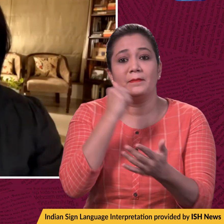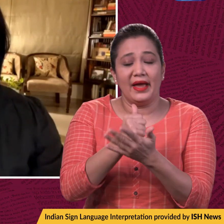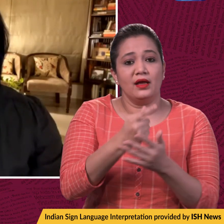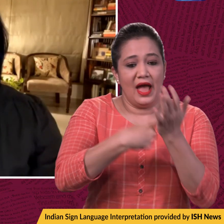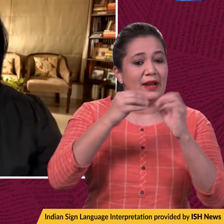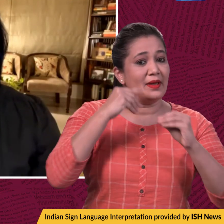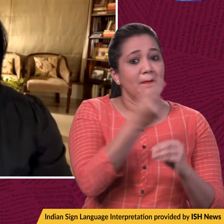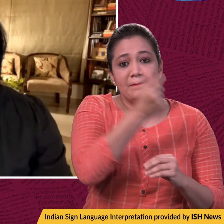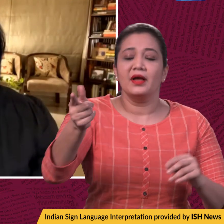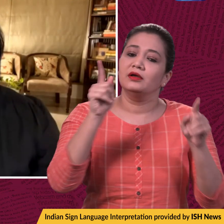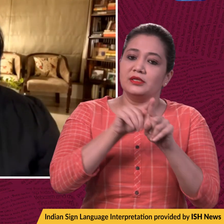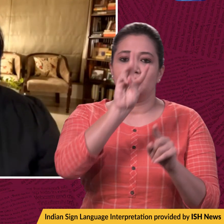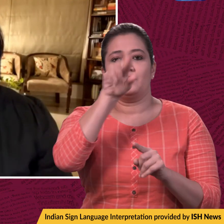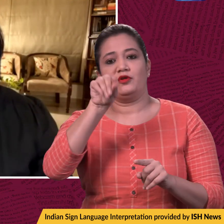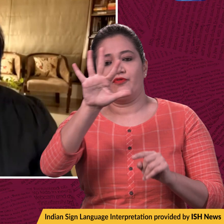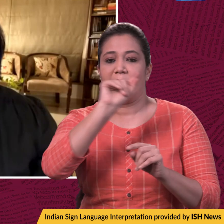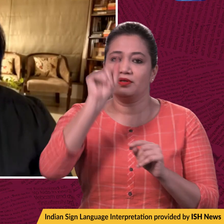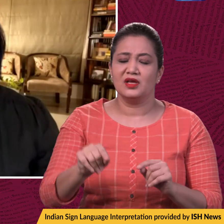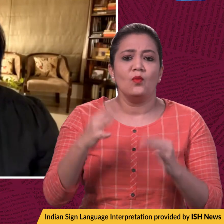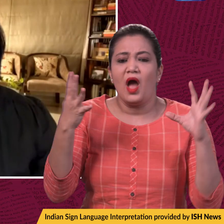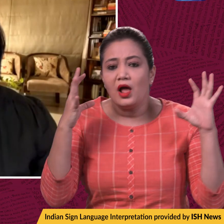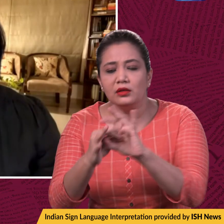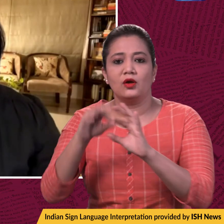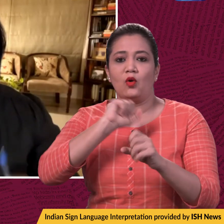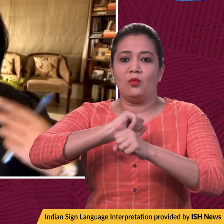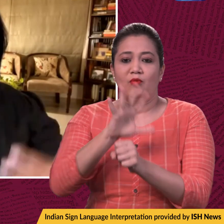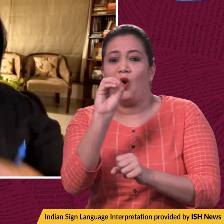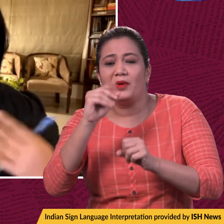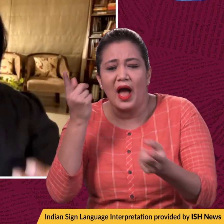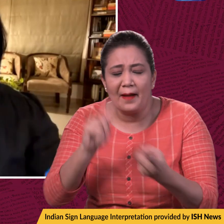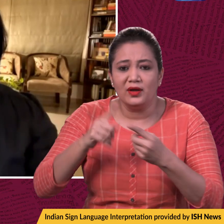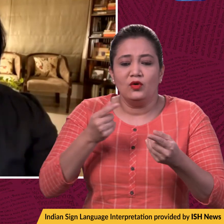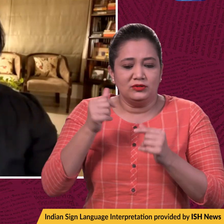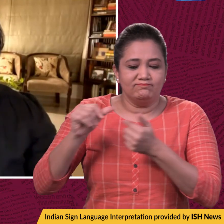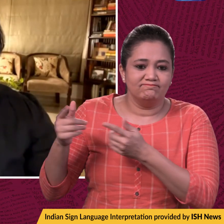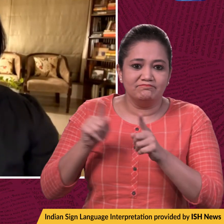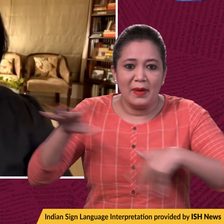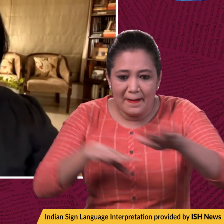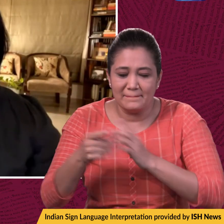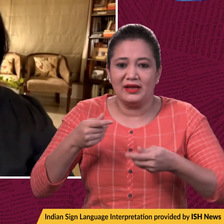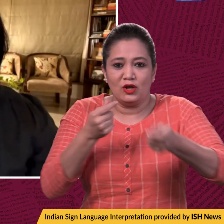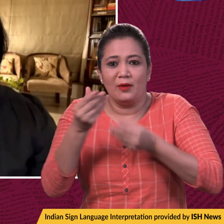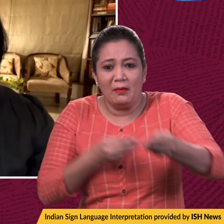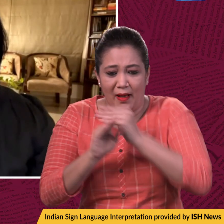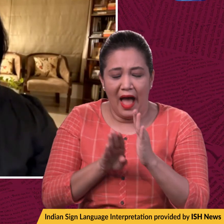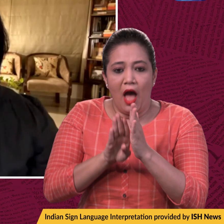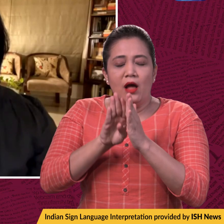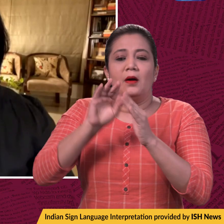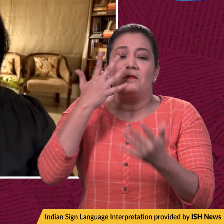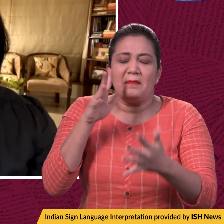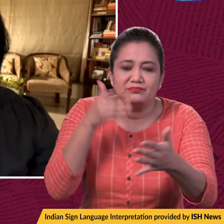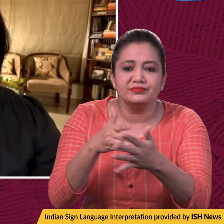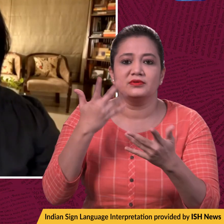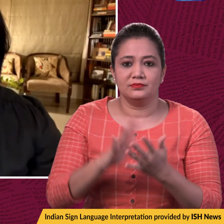3.35%, I beg your pardon, amid concerns of the Omicron variant sort of disrupting our recovery as an economy. The rates were also